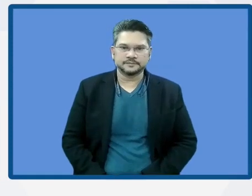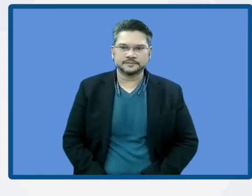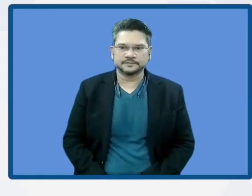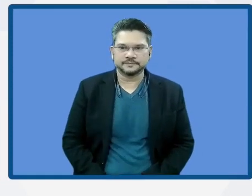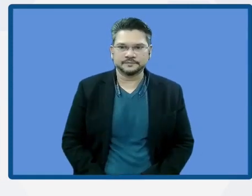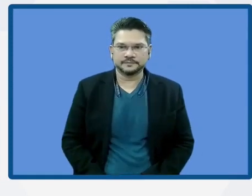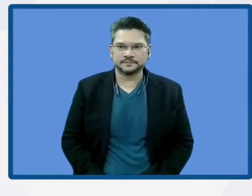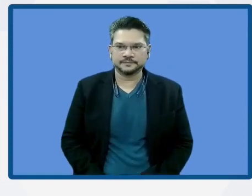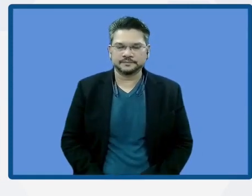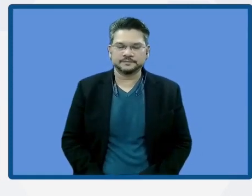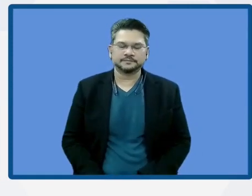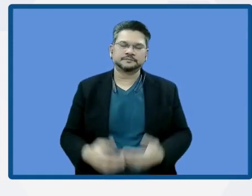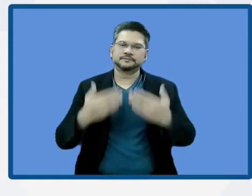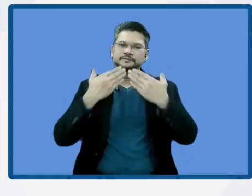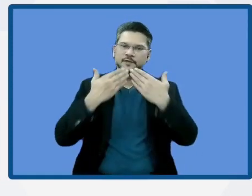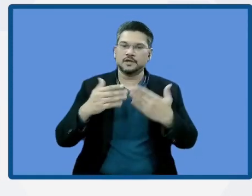Thank you so much, Luis.